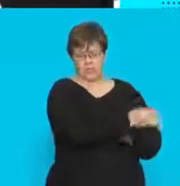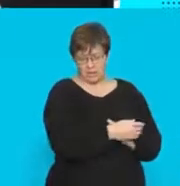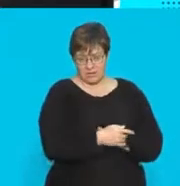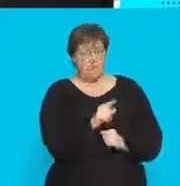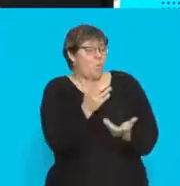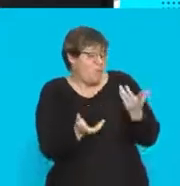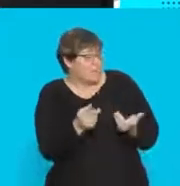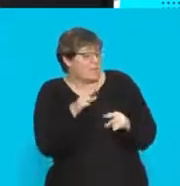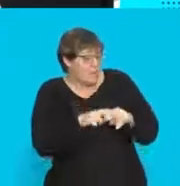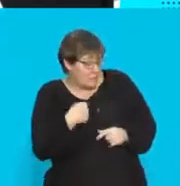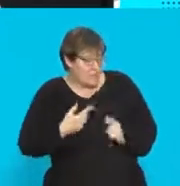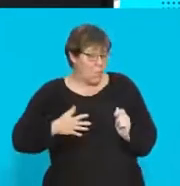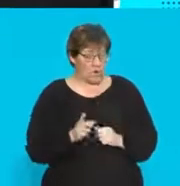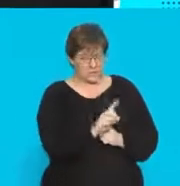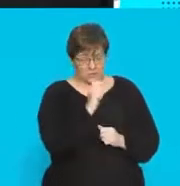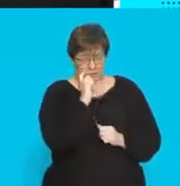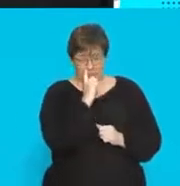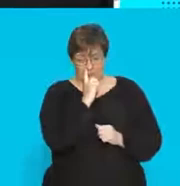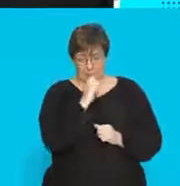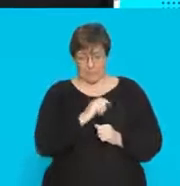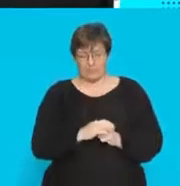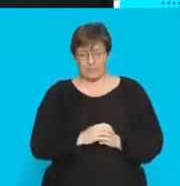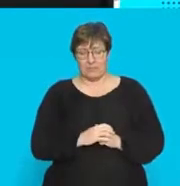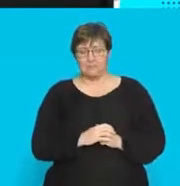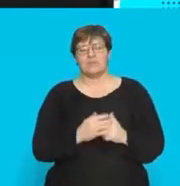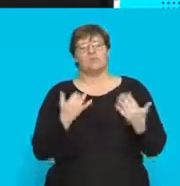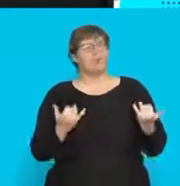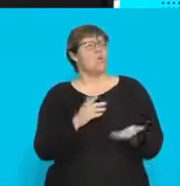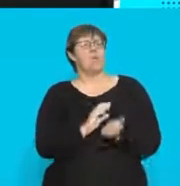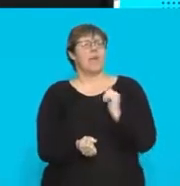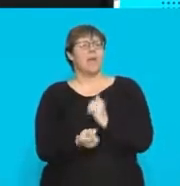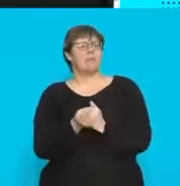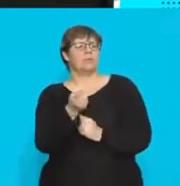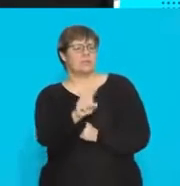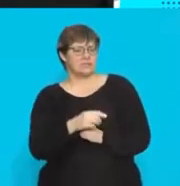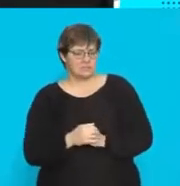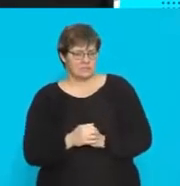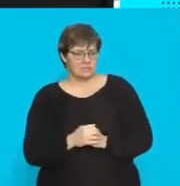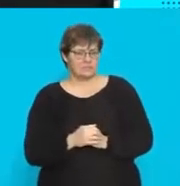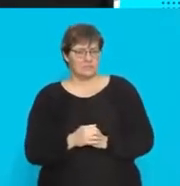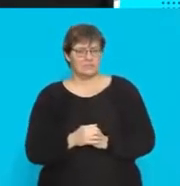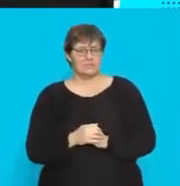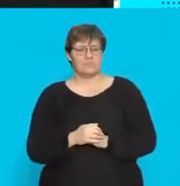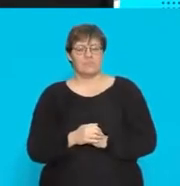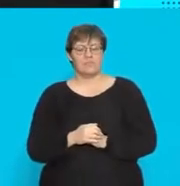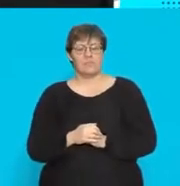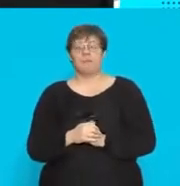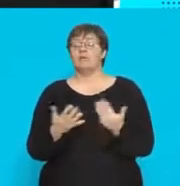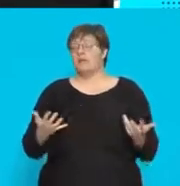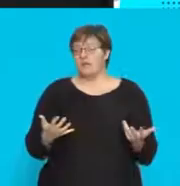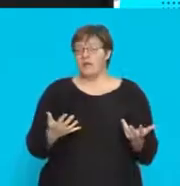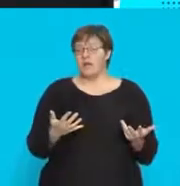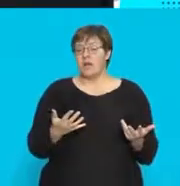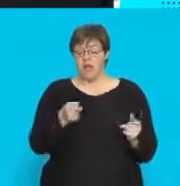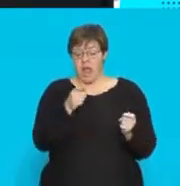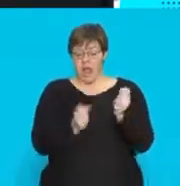what I want. Remember, what do I want? So what happens here then, all right, is that if a